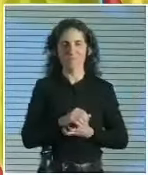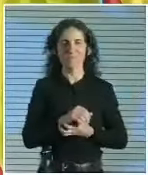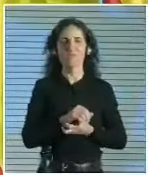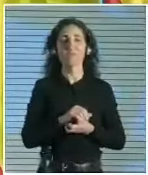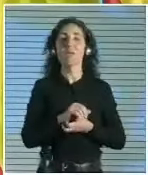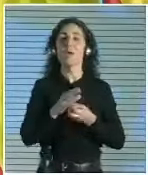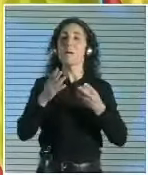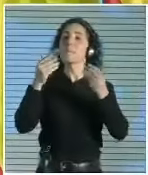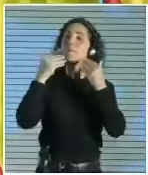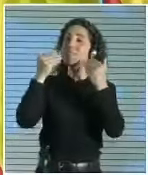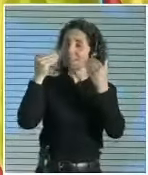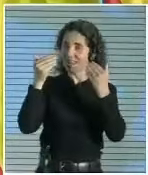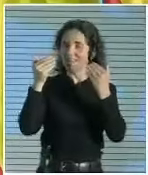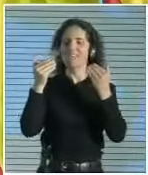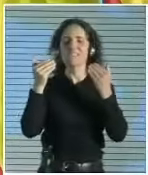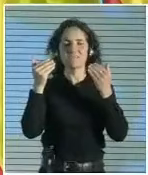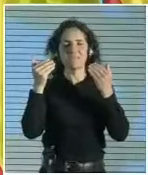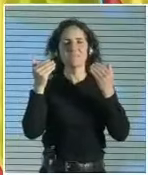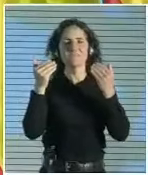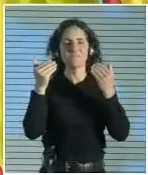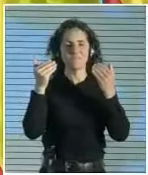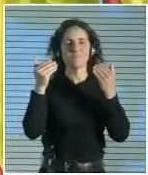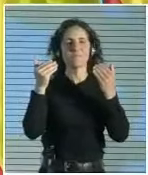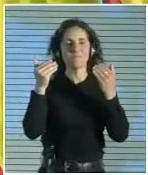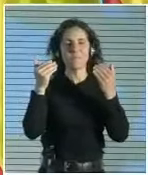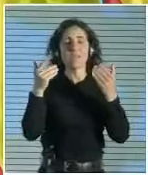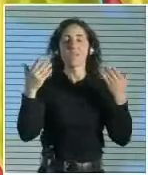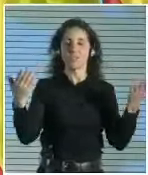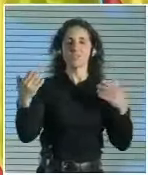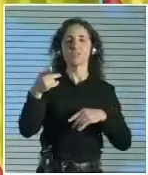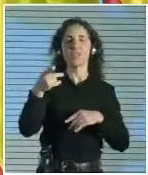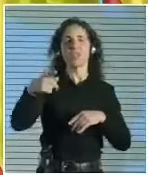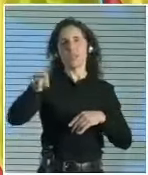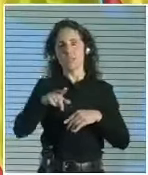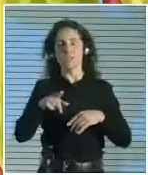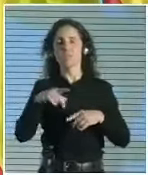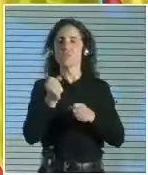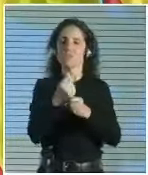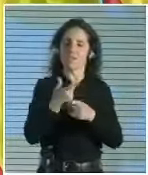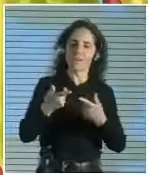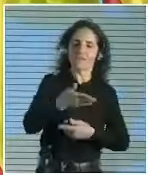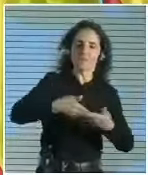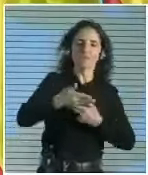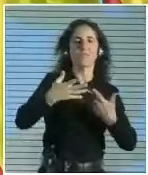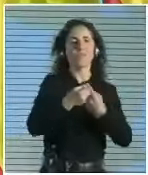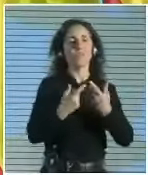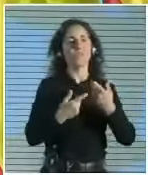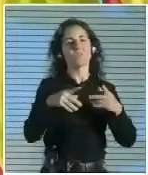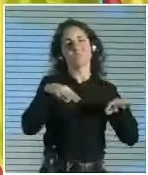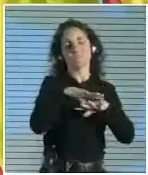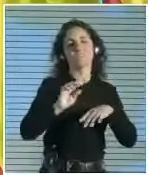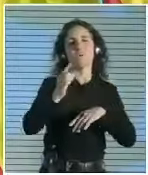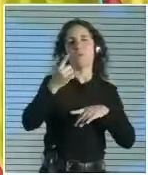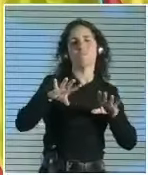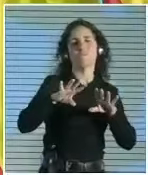we do in One Planet, and really with your outreach capacity, I think we all of us see clearly a lot